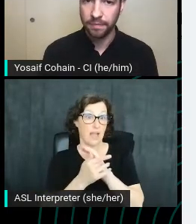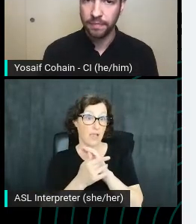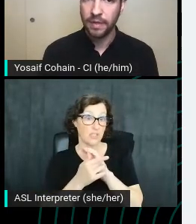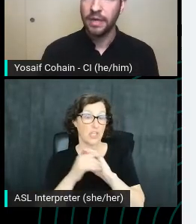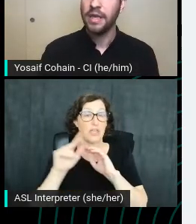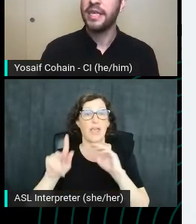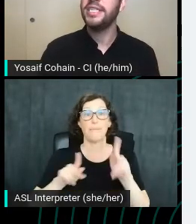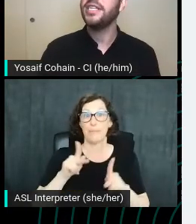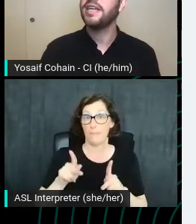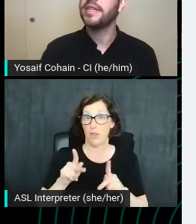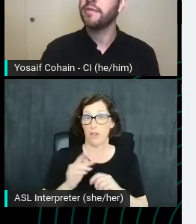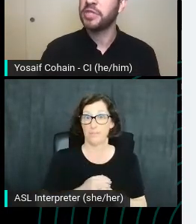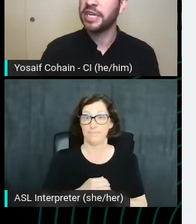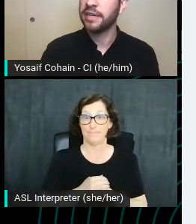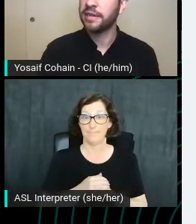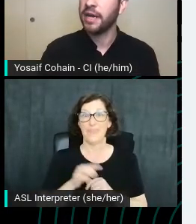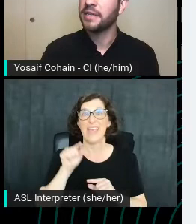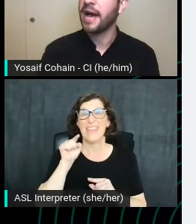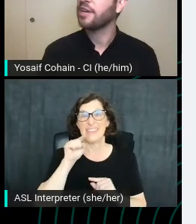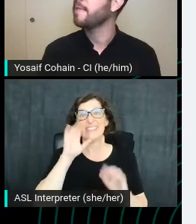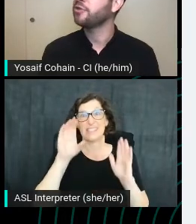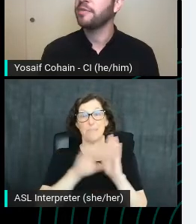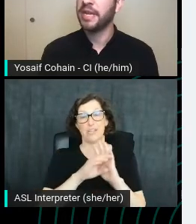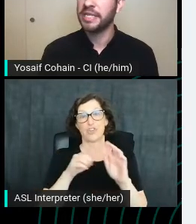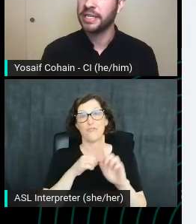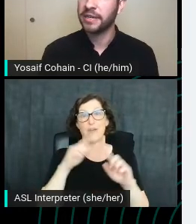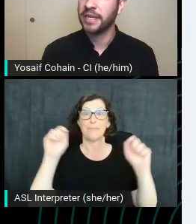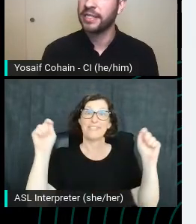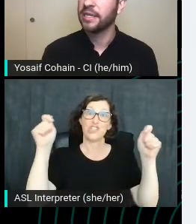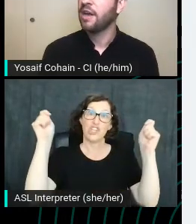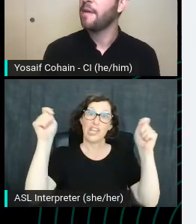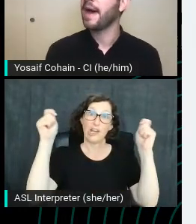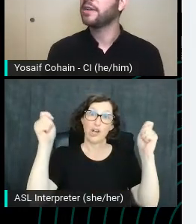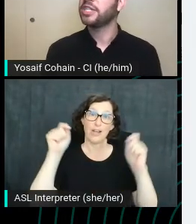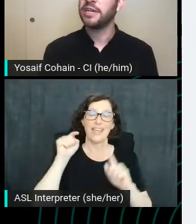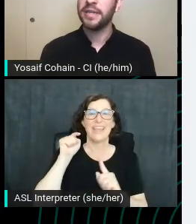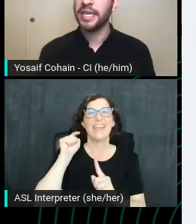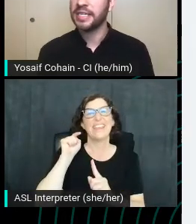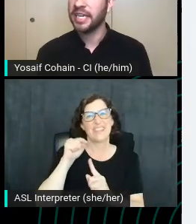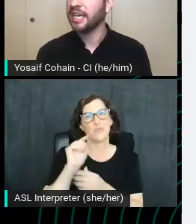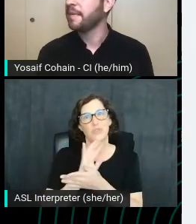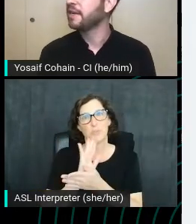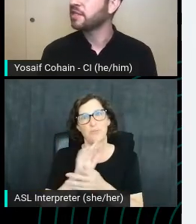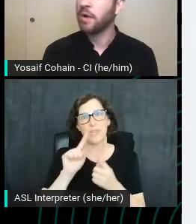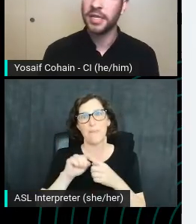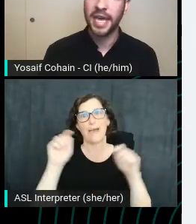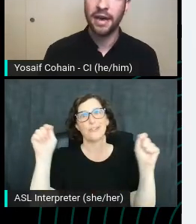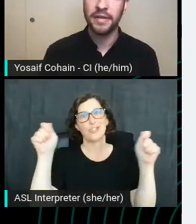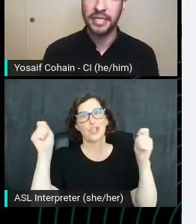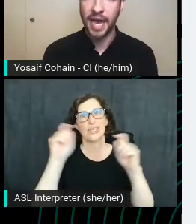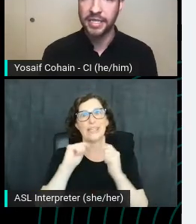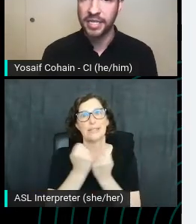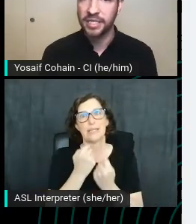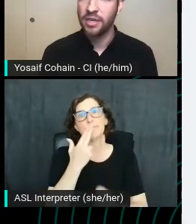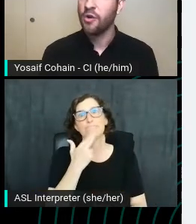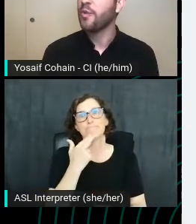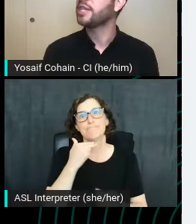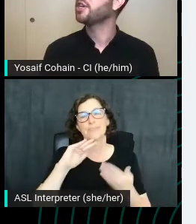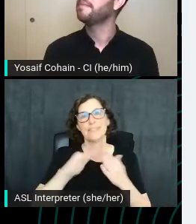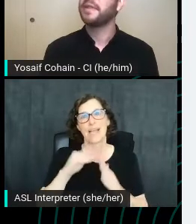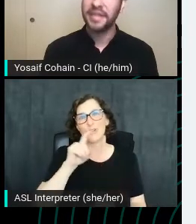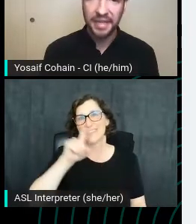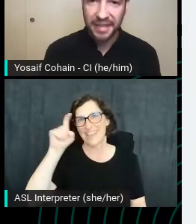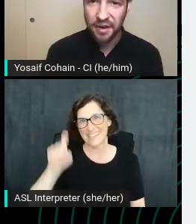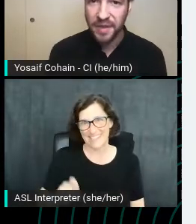people. This is an image from Cheer, a documentary miniseries about a cheerleading team in a small town in Texas,